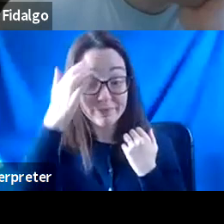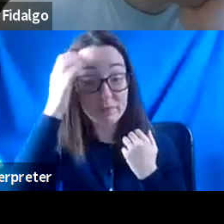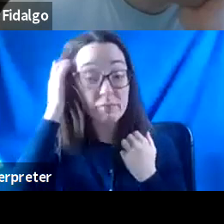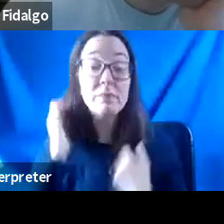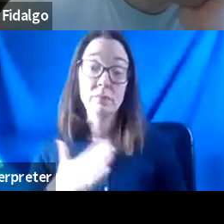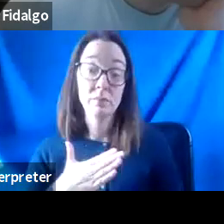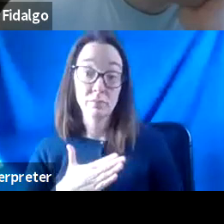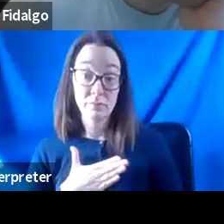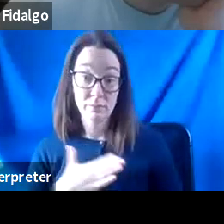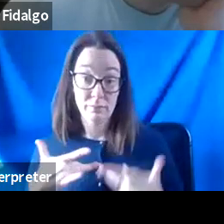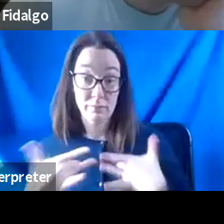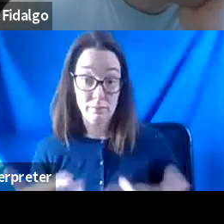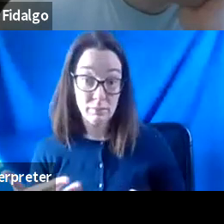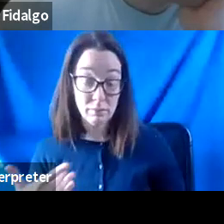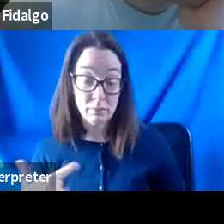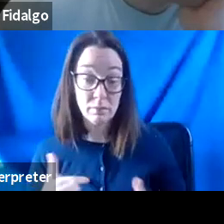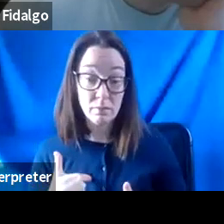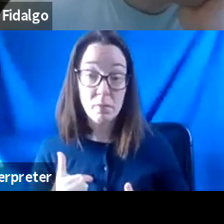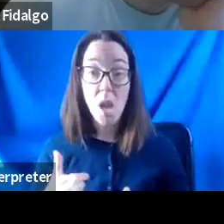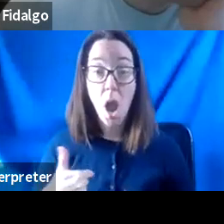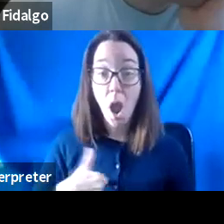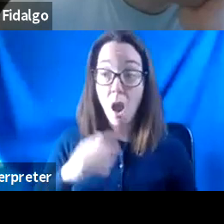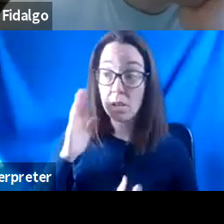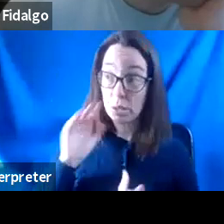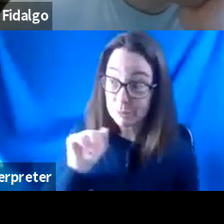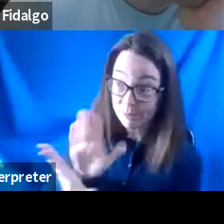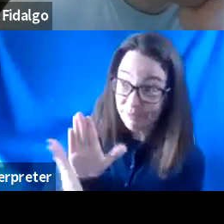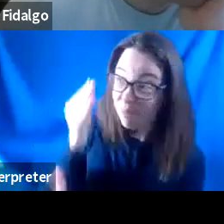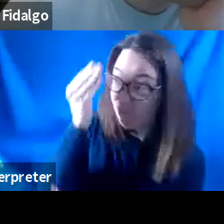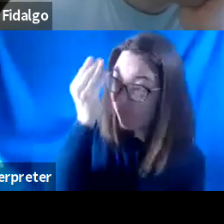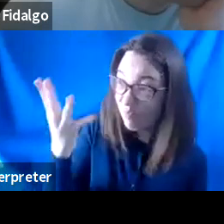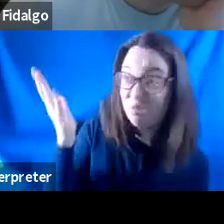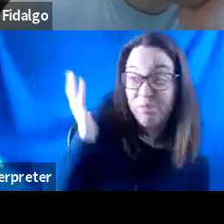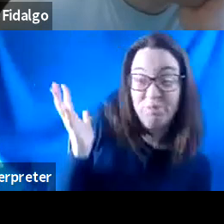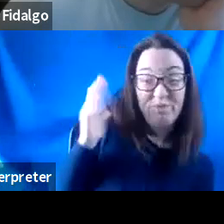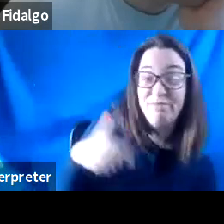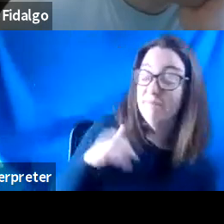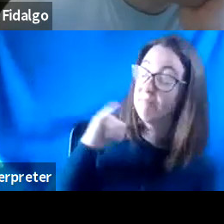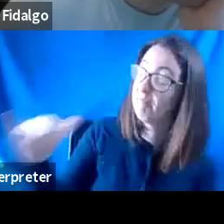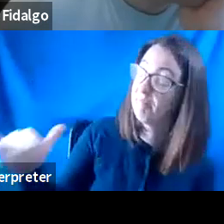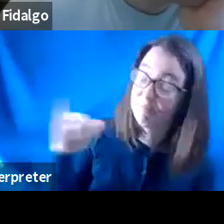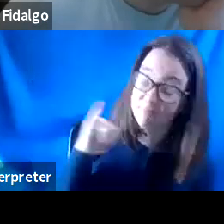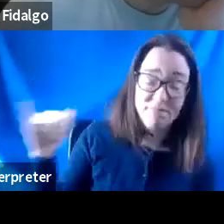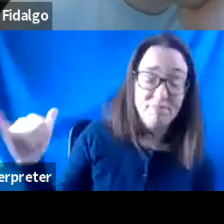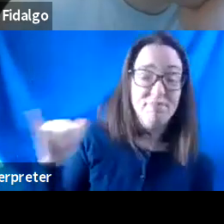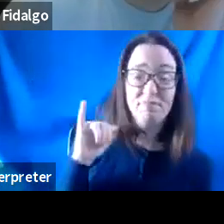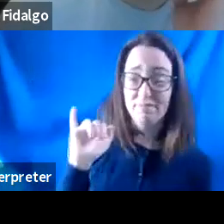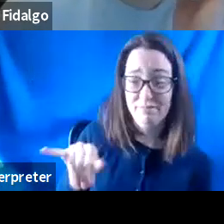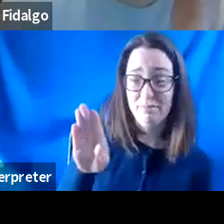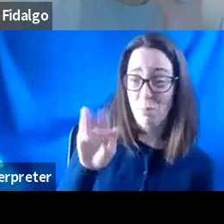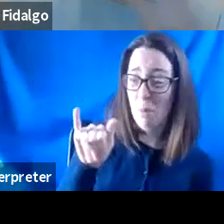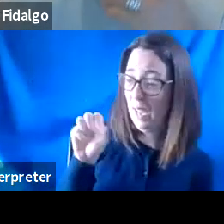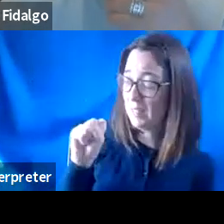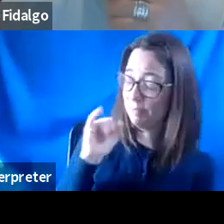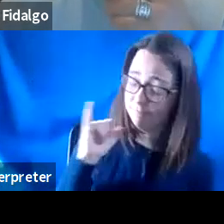is that sometimes I will share people that, you know, I had to work through that too. You know, I used to engage in that form of bias. One of the things I will